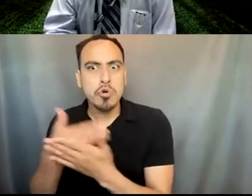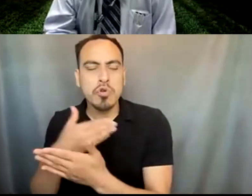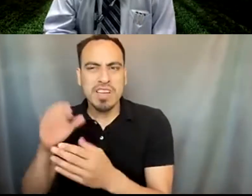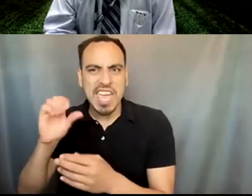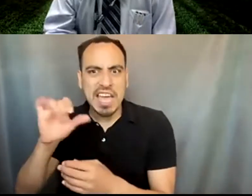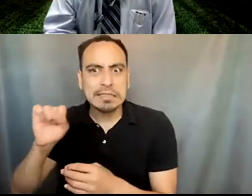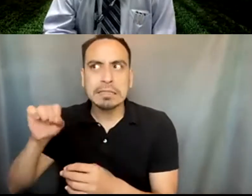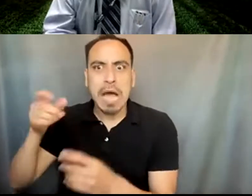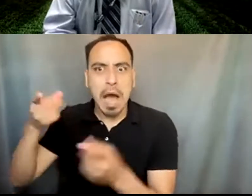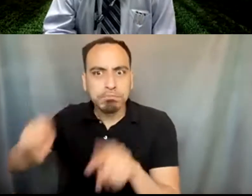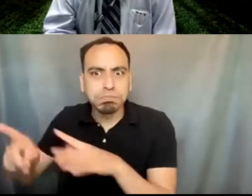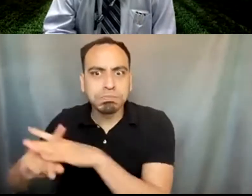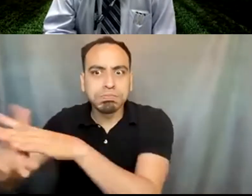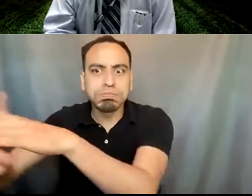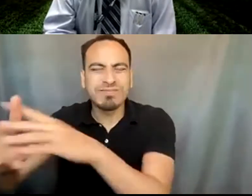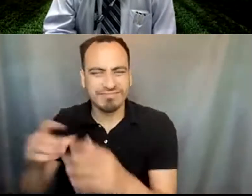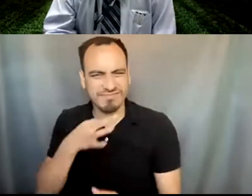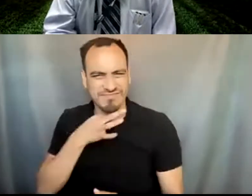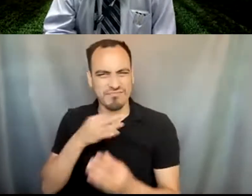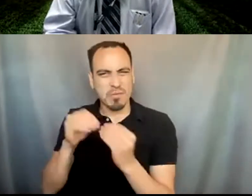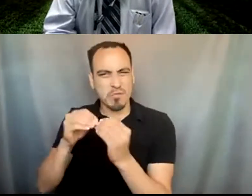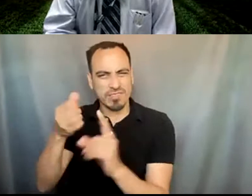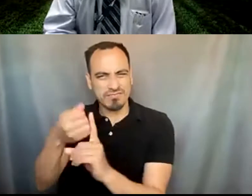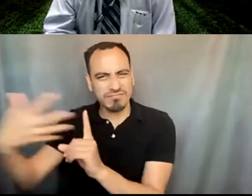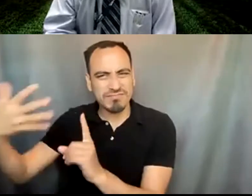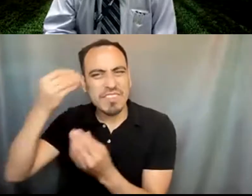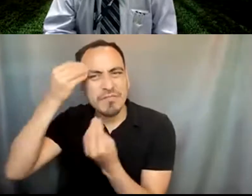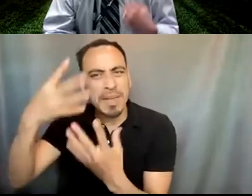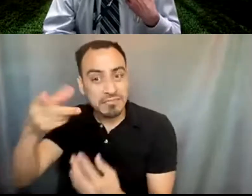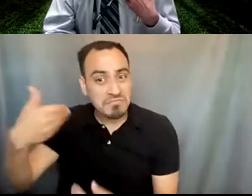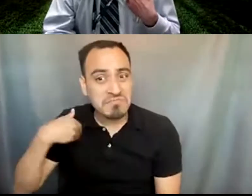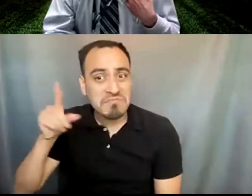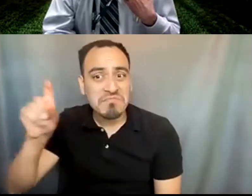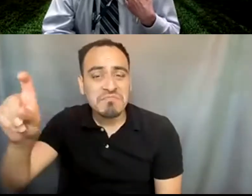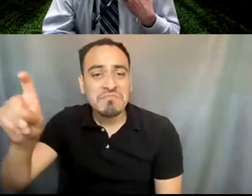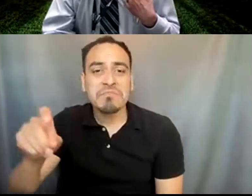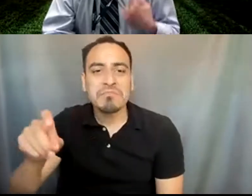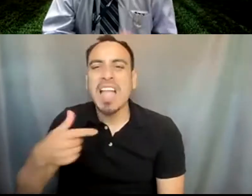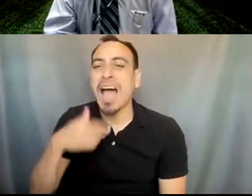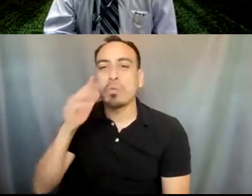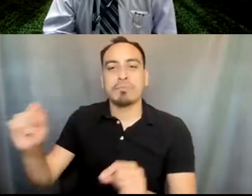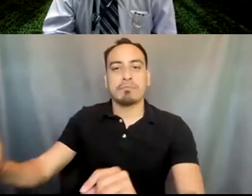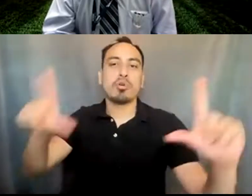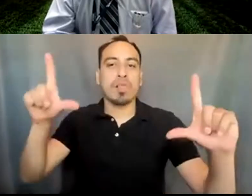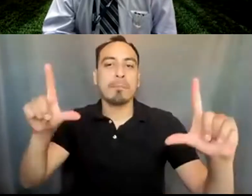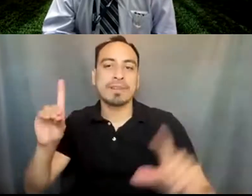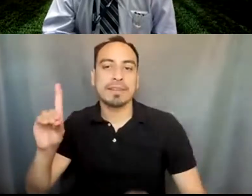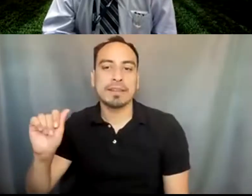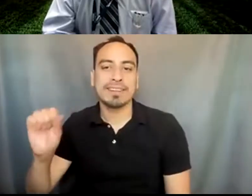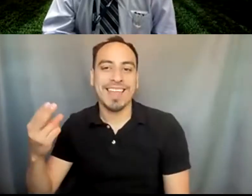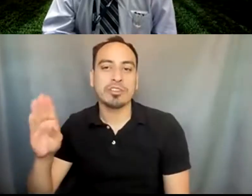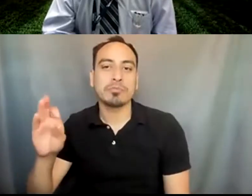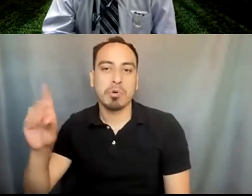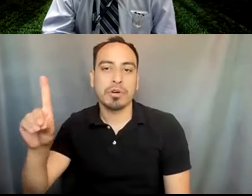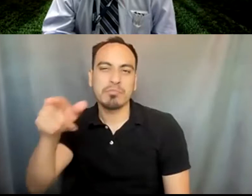age groups are involved? So I'll pull up the dashboard again, just so folks can get, you know, the landscape view of where things